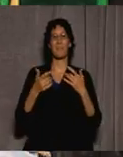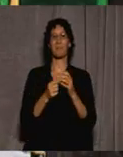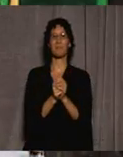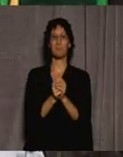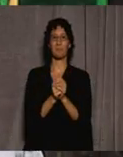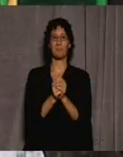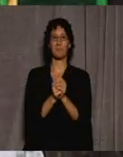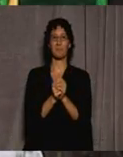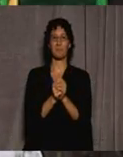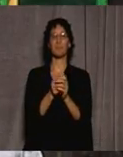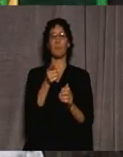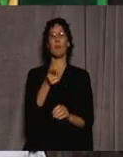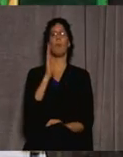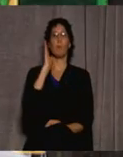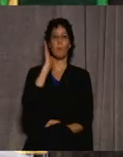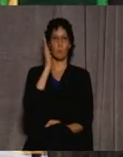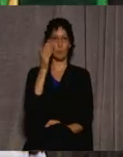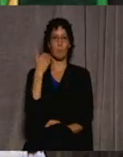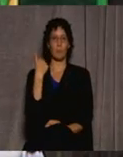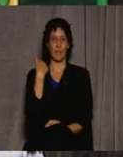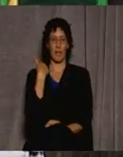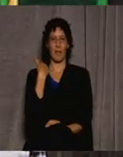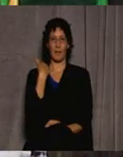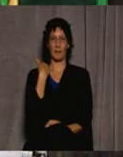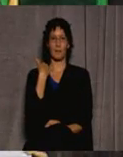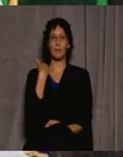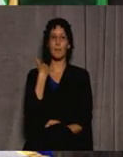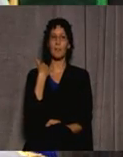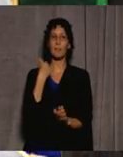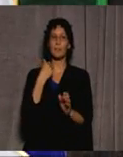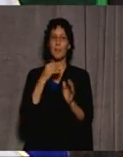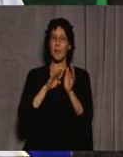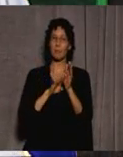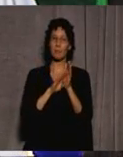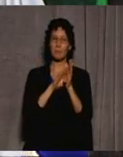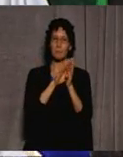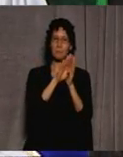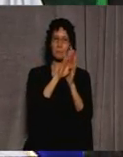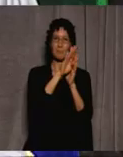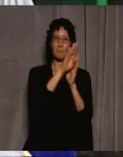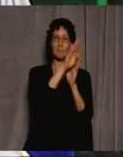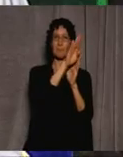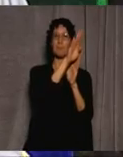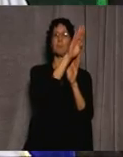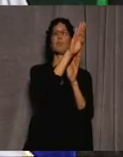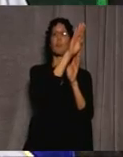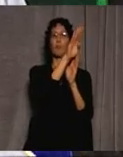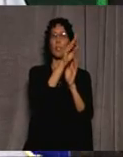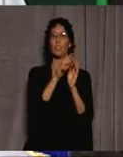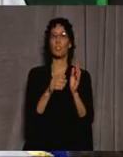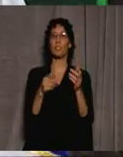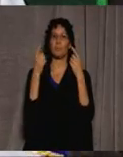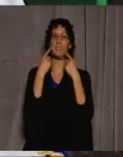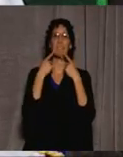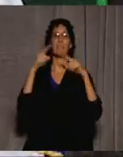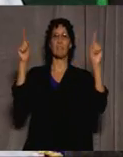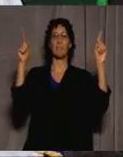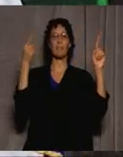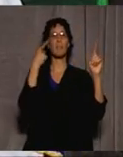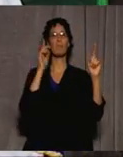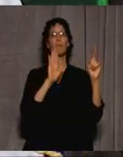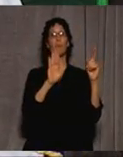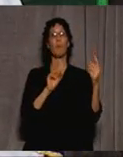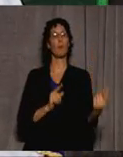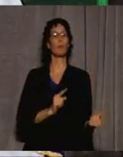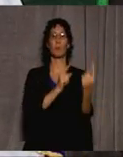you will have a progressive realization of those worthy goals, you will indeed be